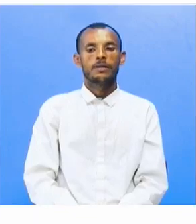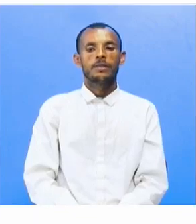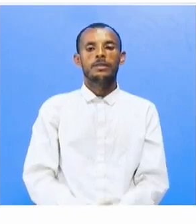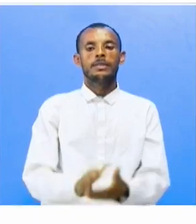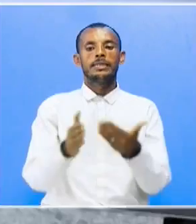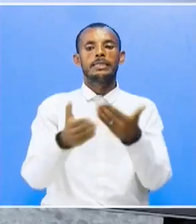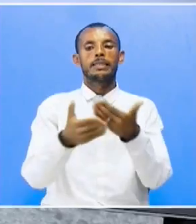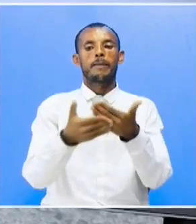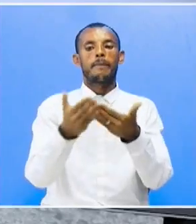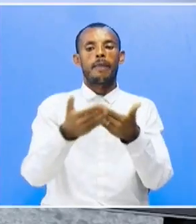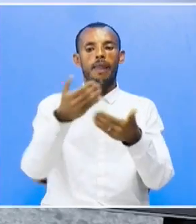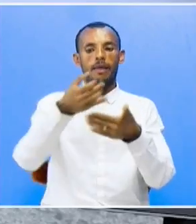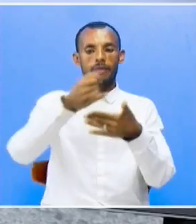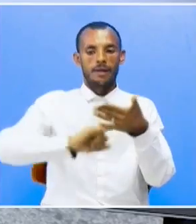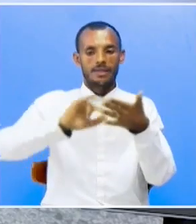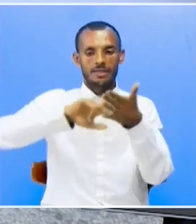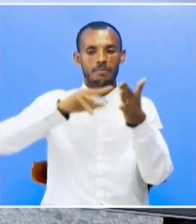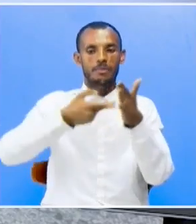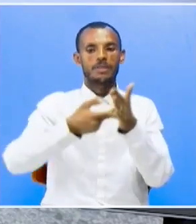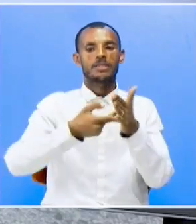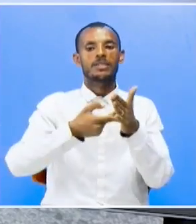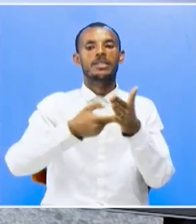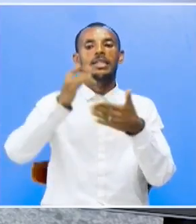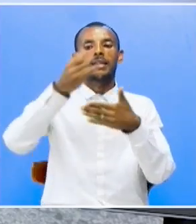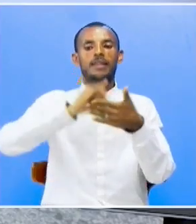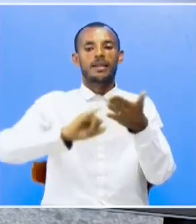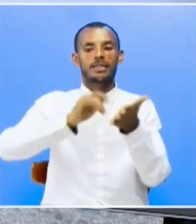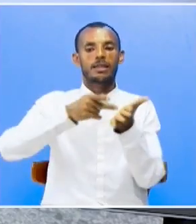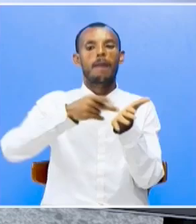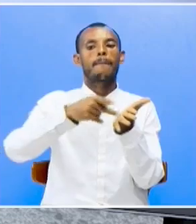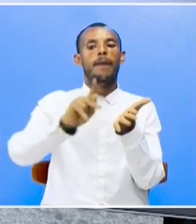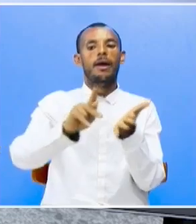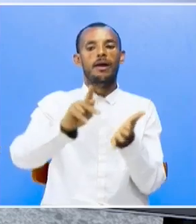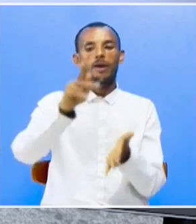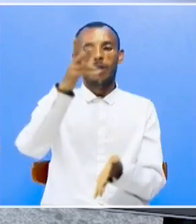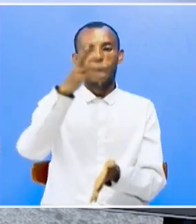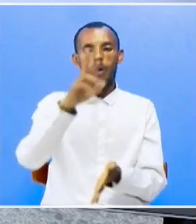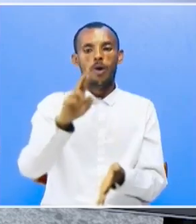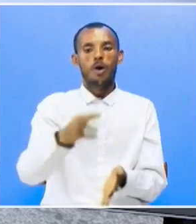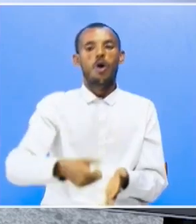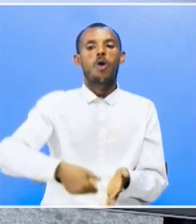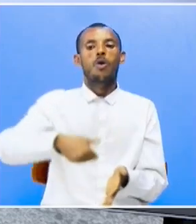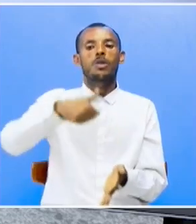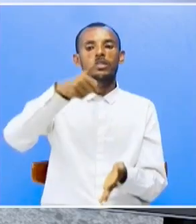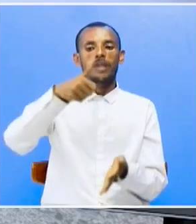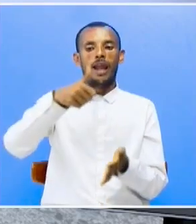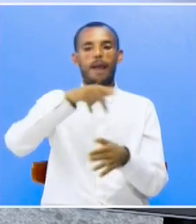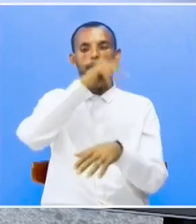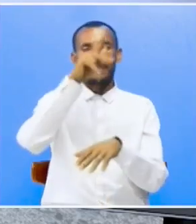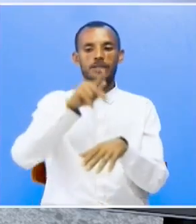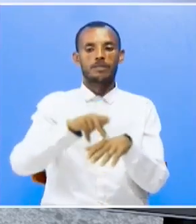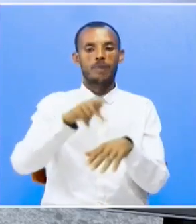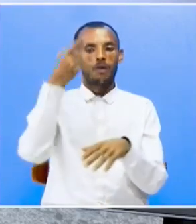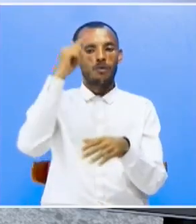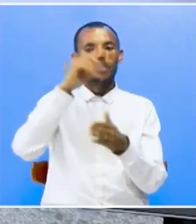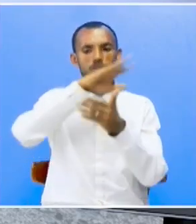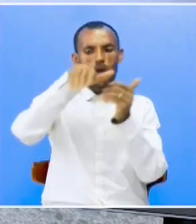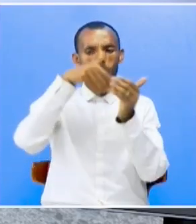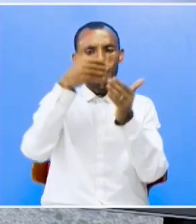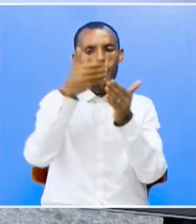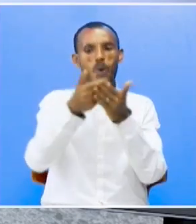is its interest paid on original principal for the whole period of